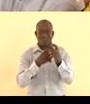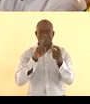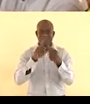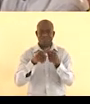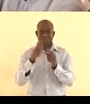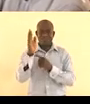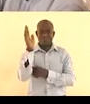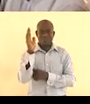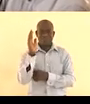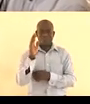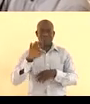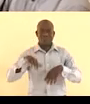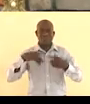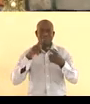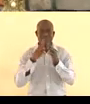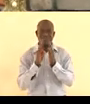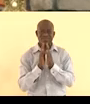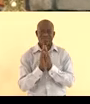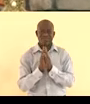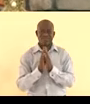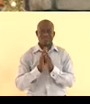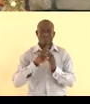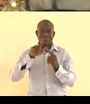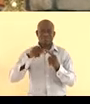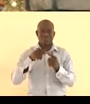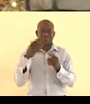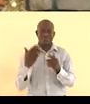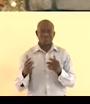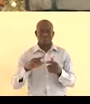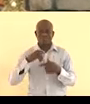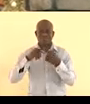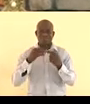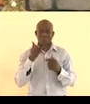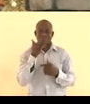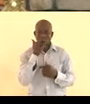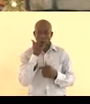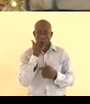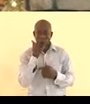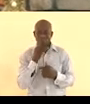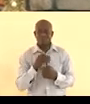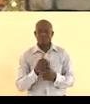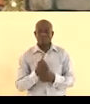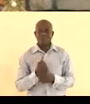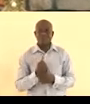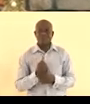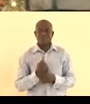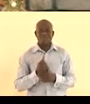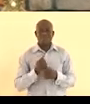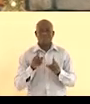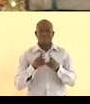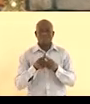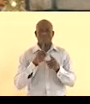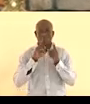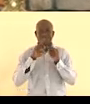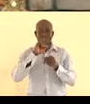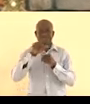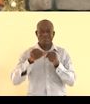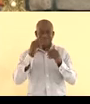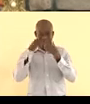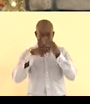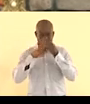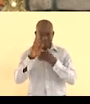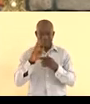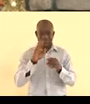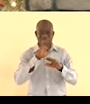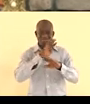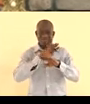run to God, how to pray when things go wrong. Now, listen, as I'm talking of prophet, don't think